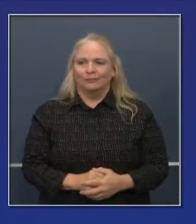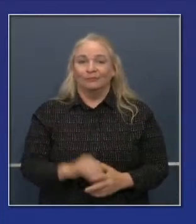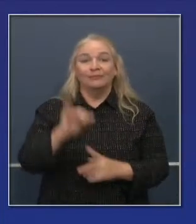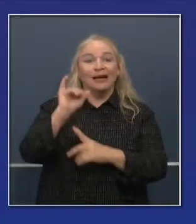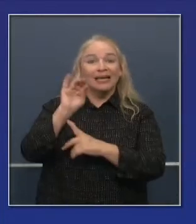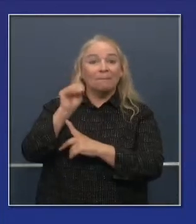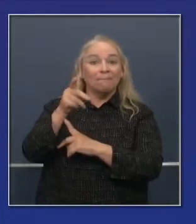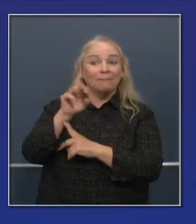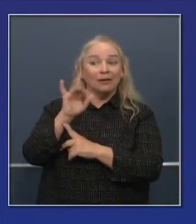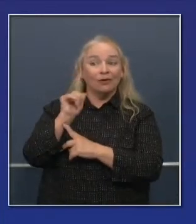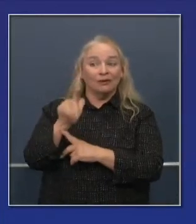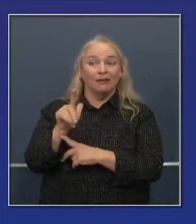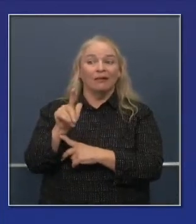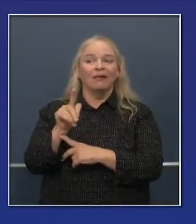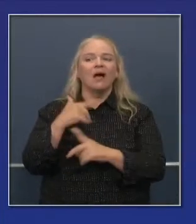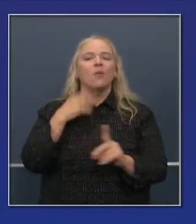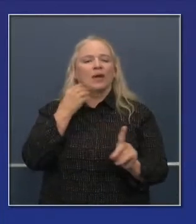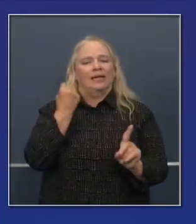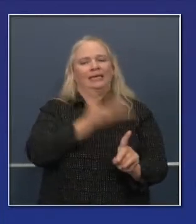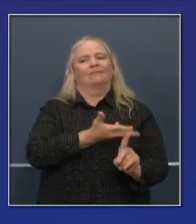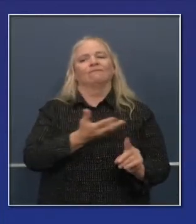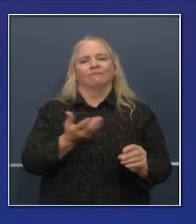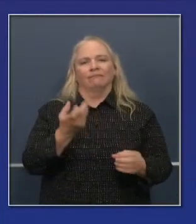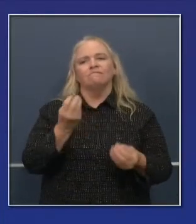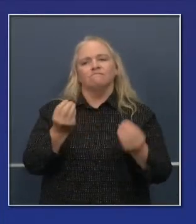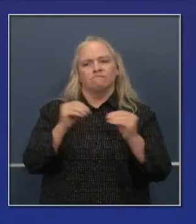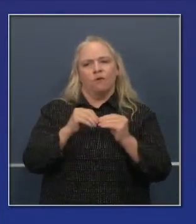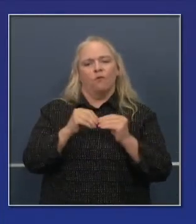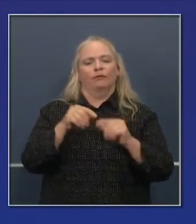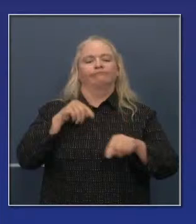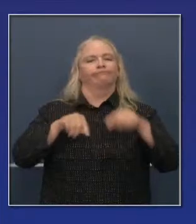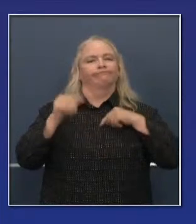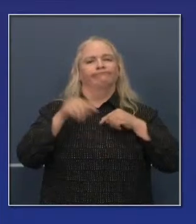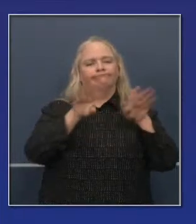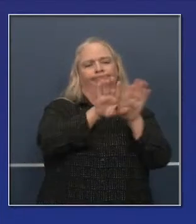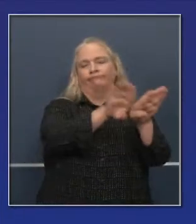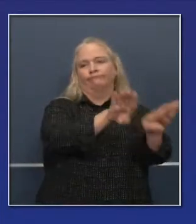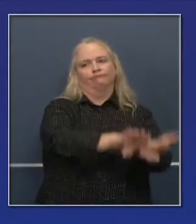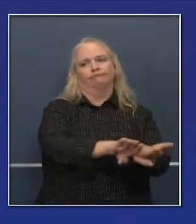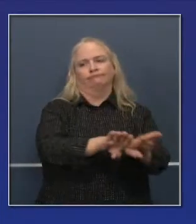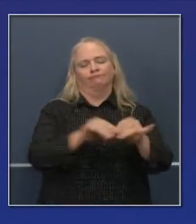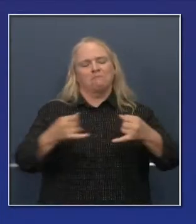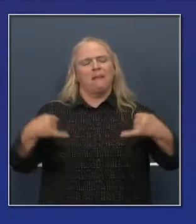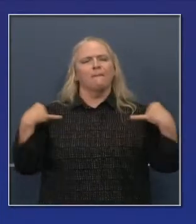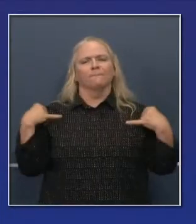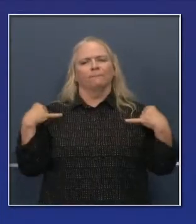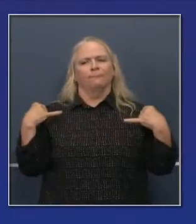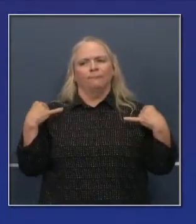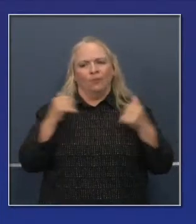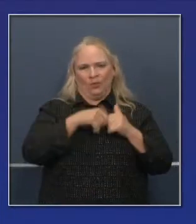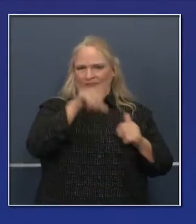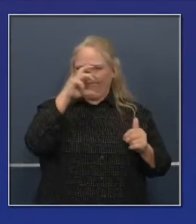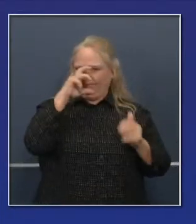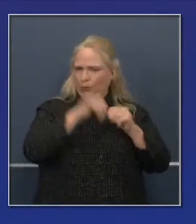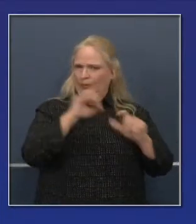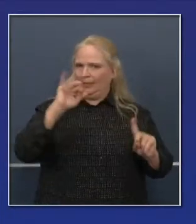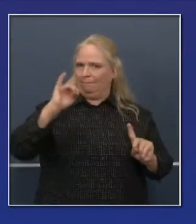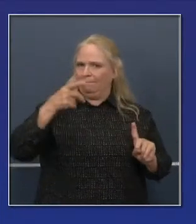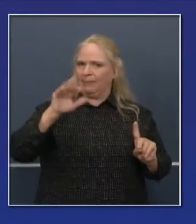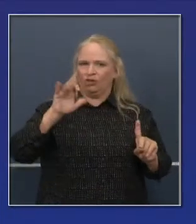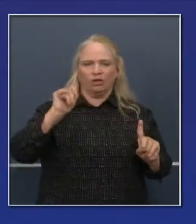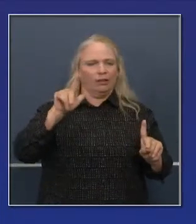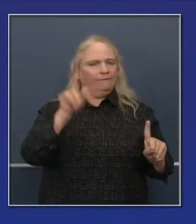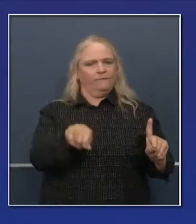in terms of our opening, begin to dim down again, is we're starting to see in some rural parts of the state